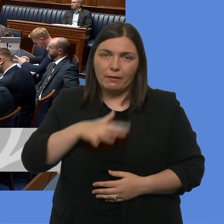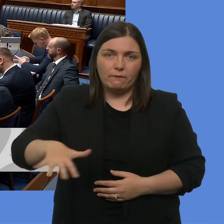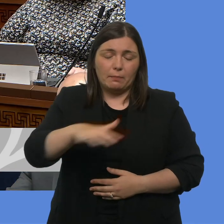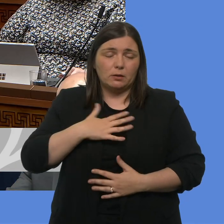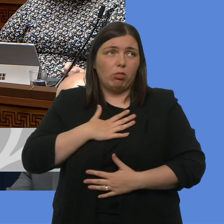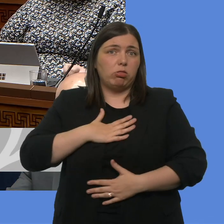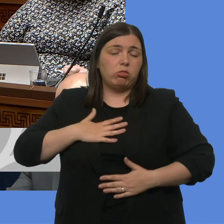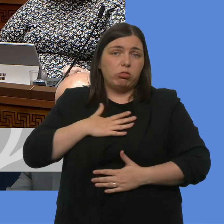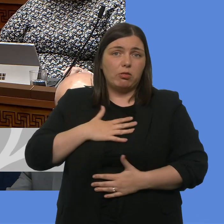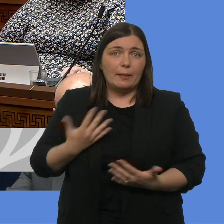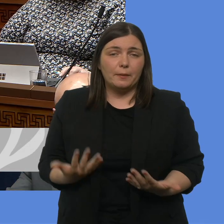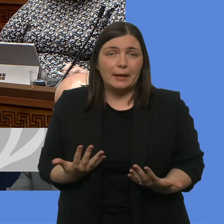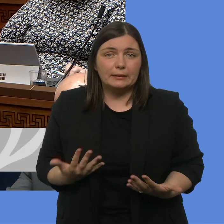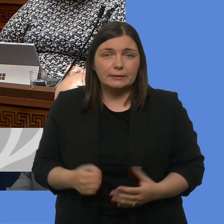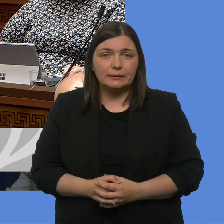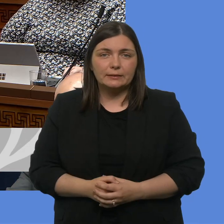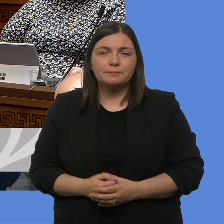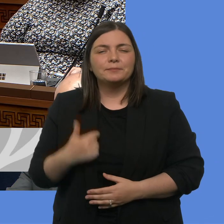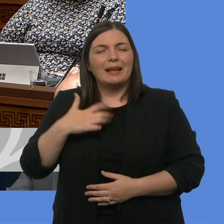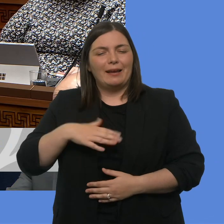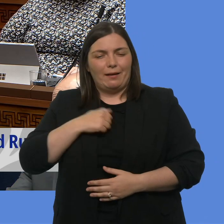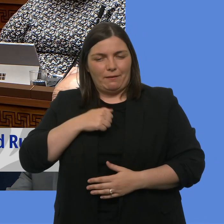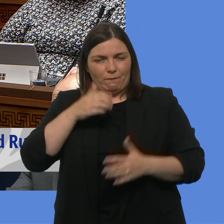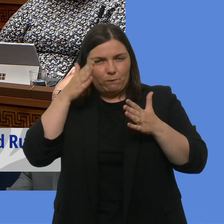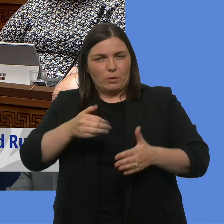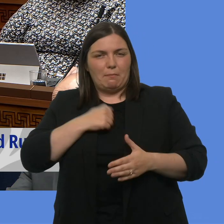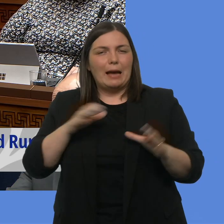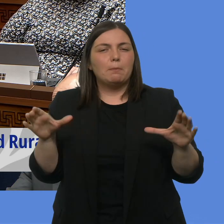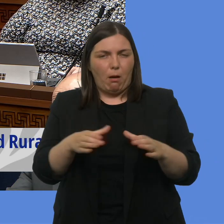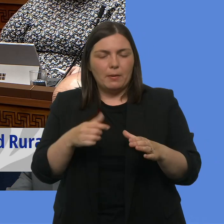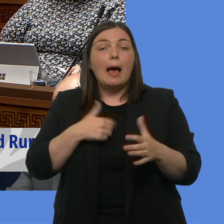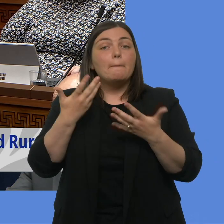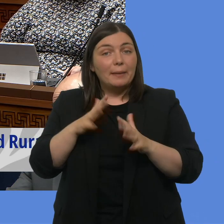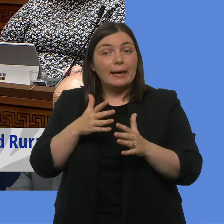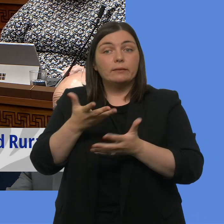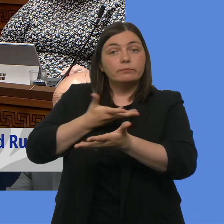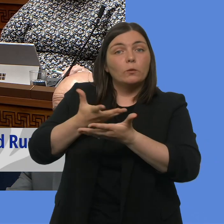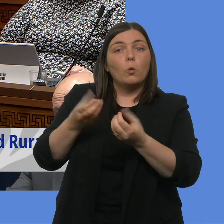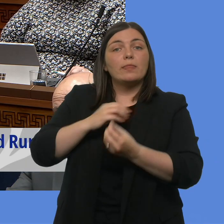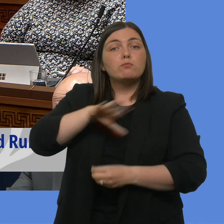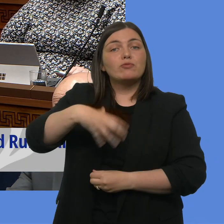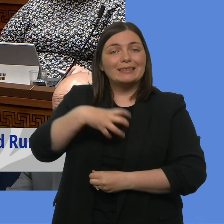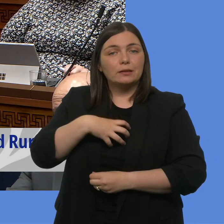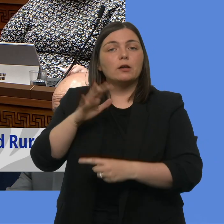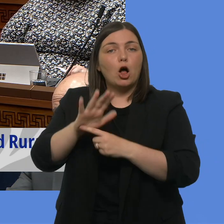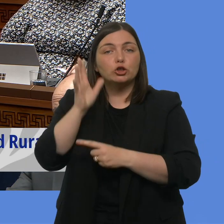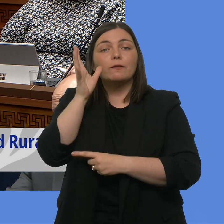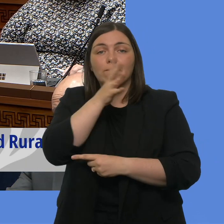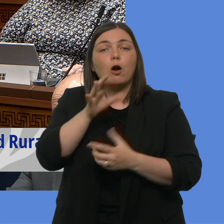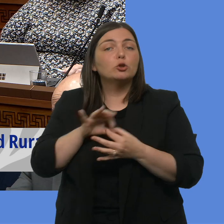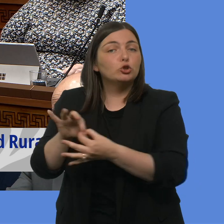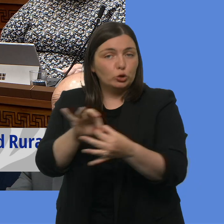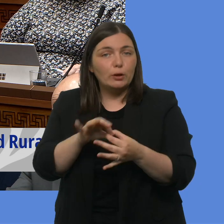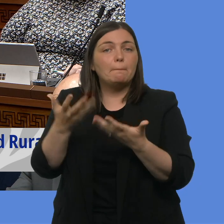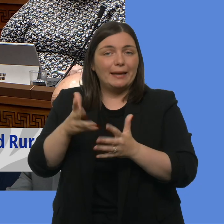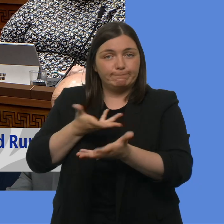focus on what the varies in my department is around this, but I have spoken to the President of the Ulster Farmers Union about this, and I think we need to work together in this matter. Obviously